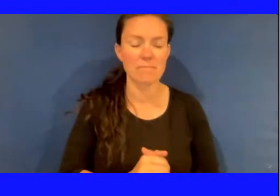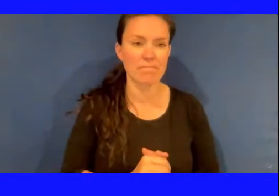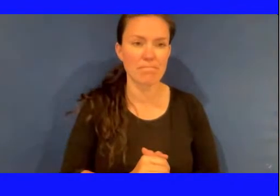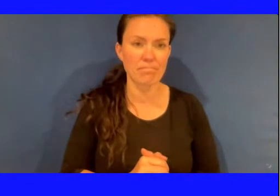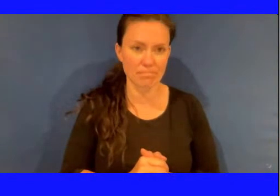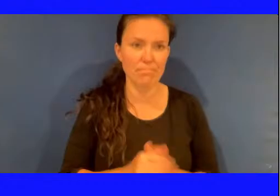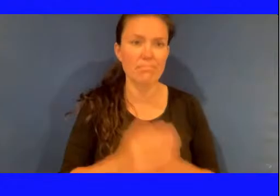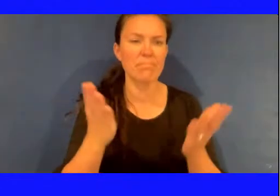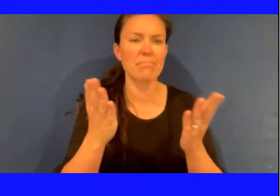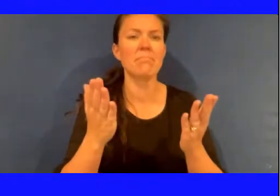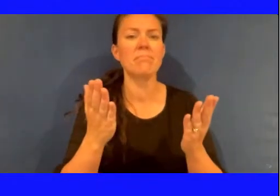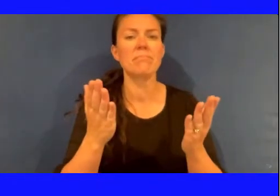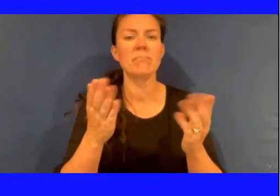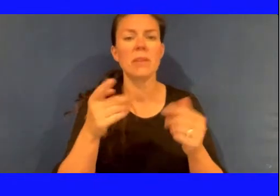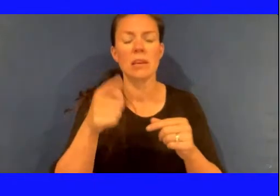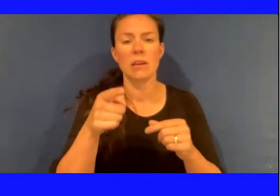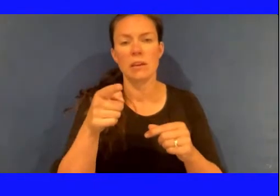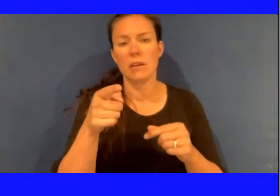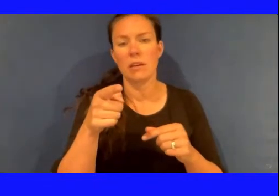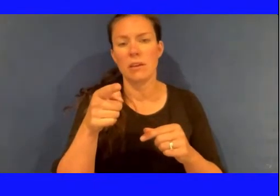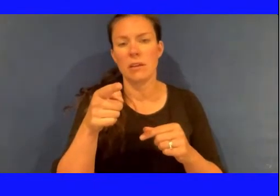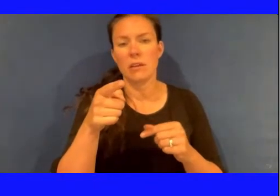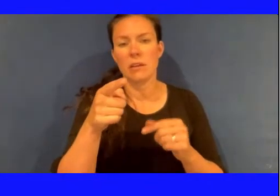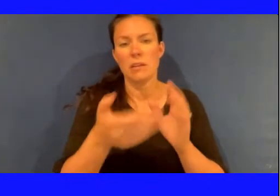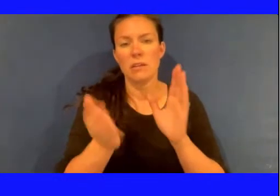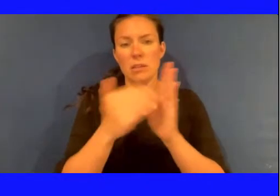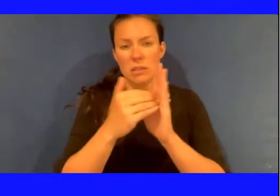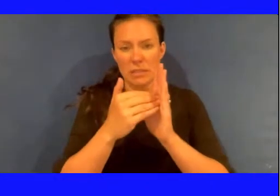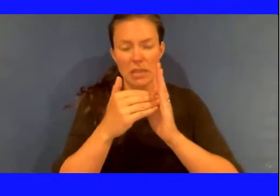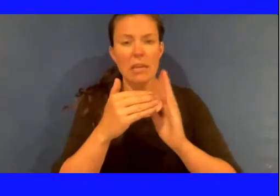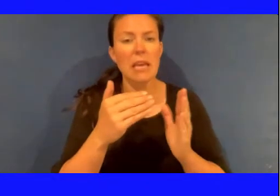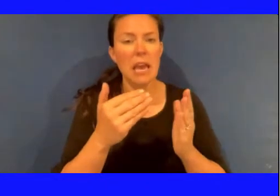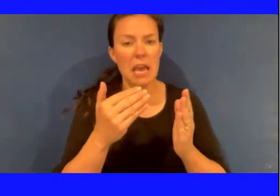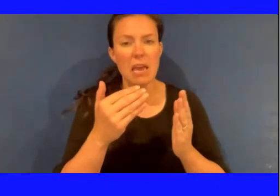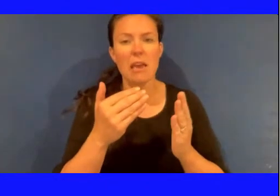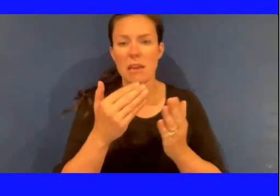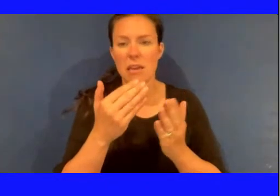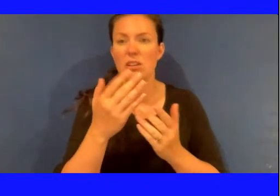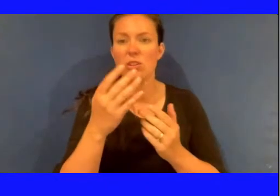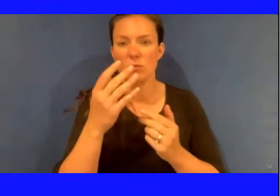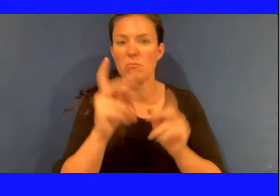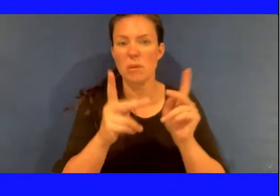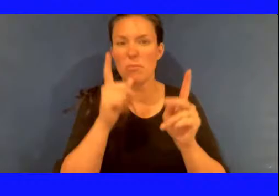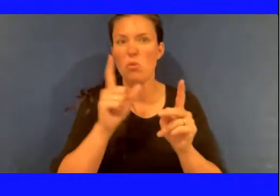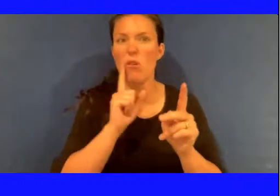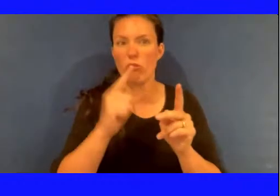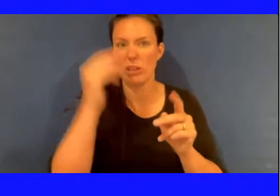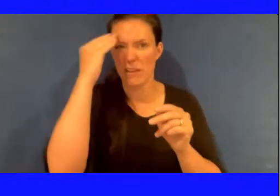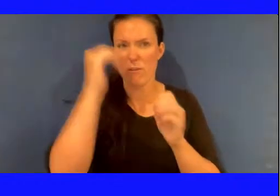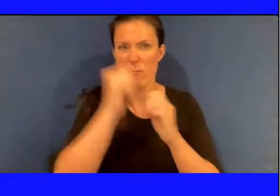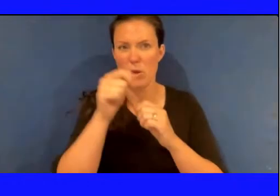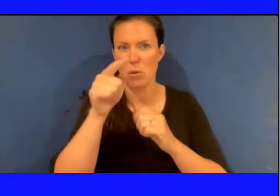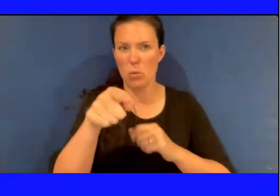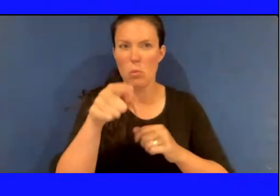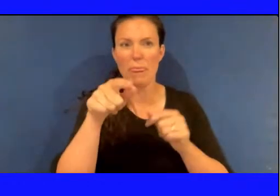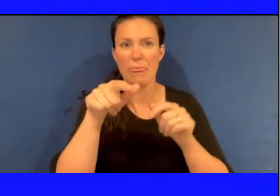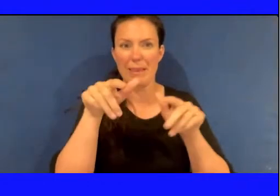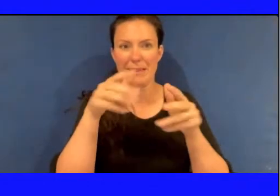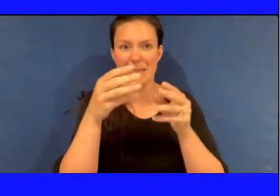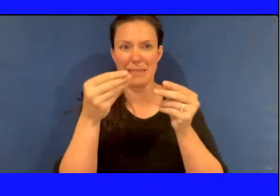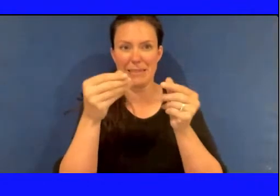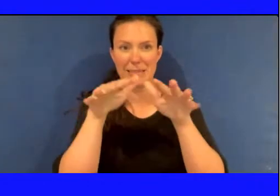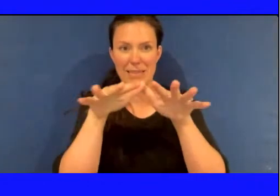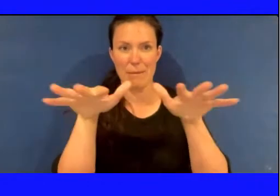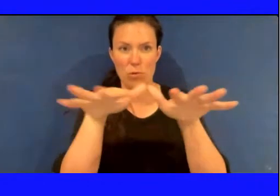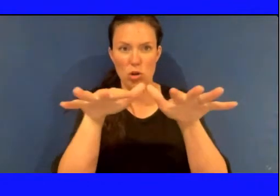to sort of orient you, again, most of you probably spend a lot of time here in the neighborhood.